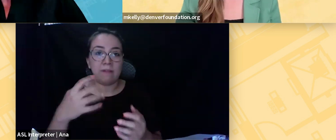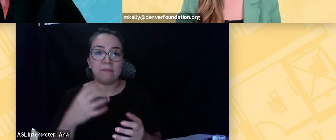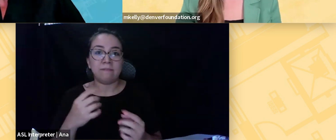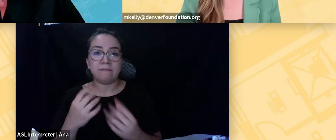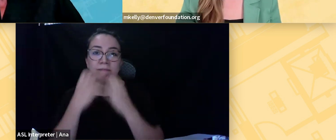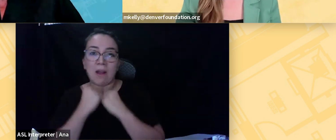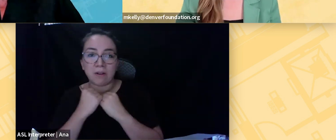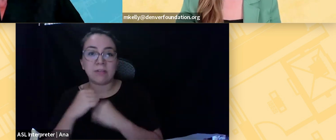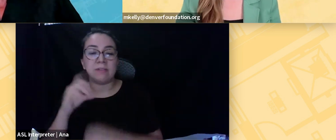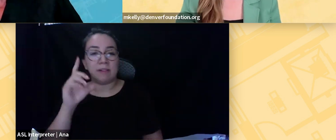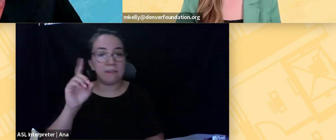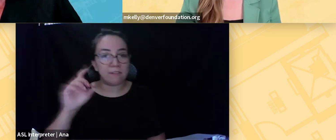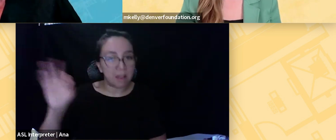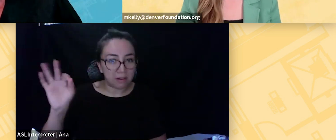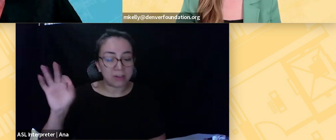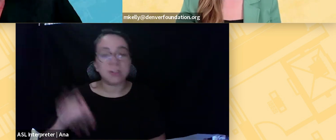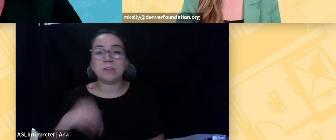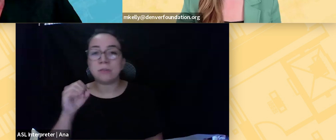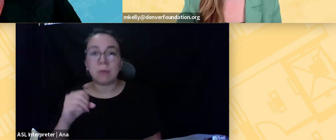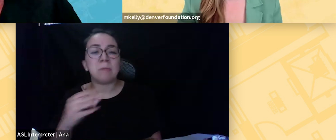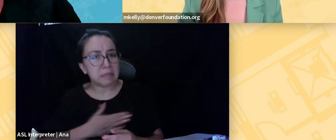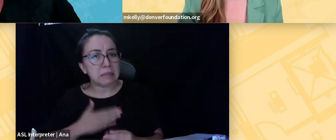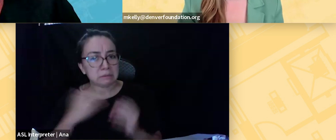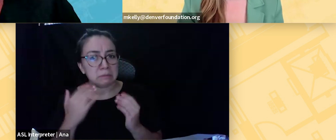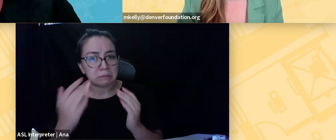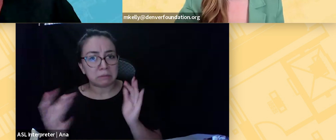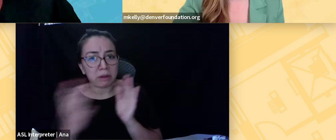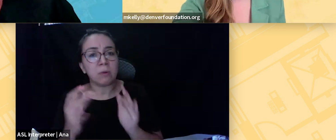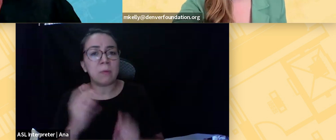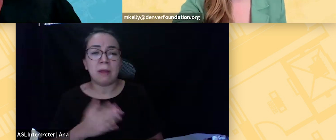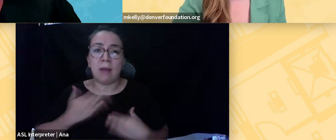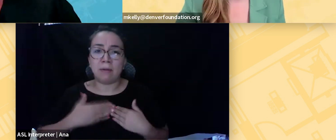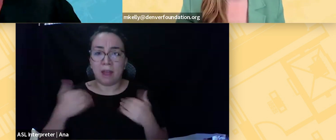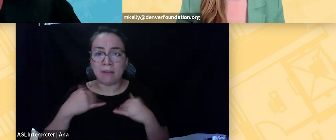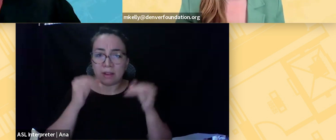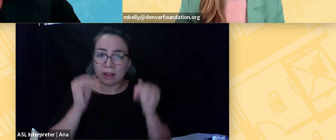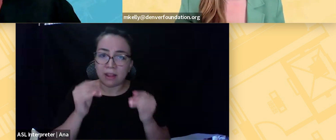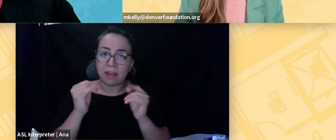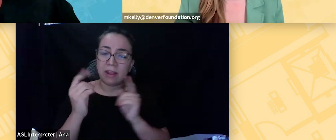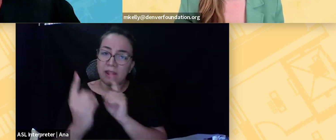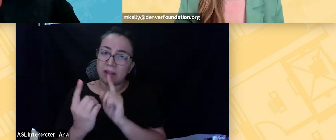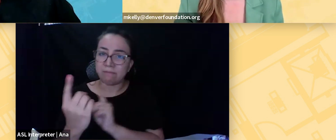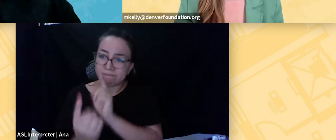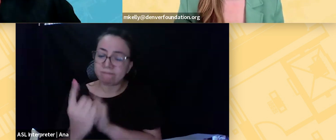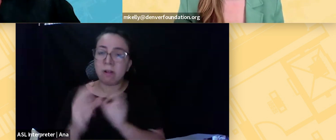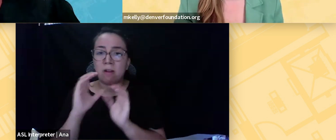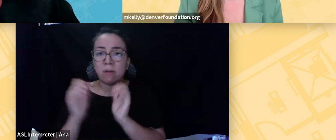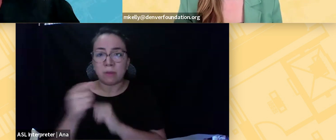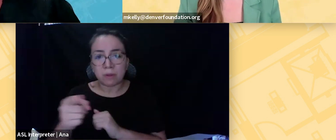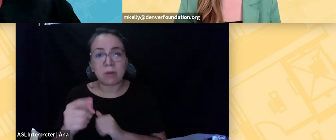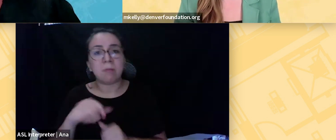Denver Foundation. So please do reach out and we'd be happy to have an individual conversation with you about whether there are